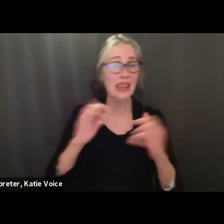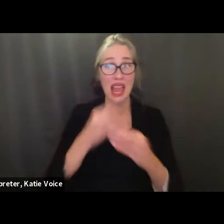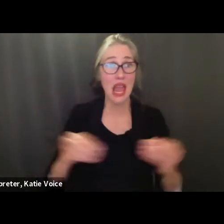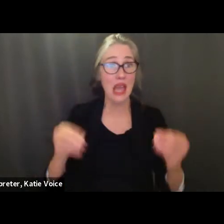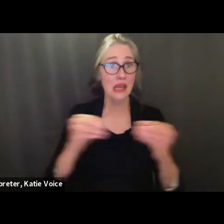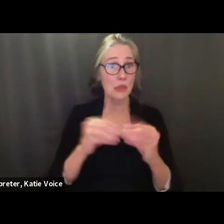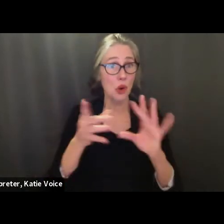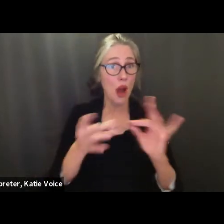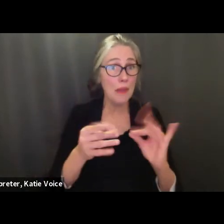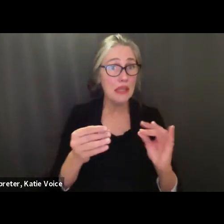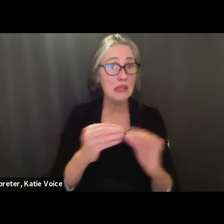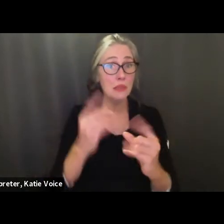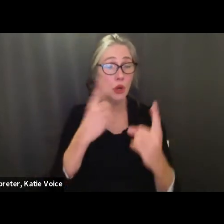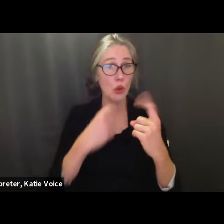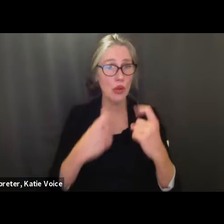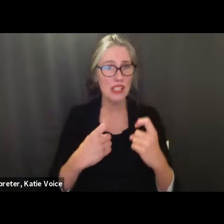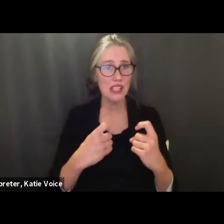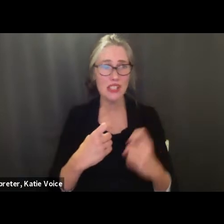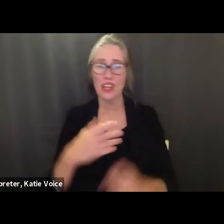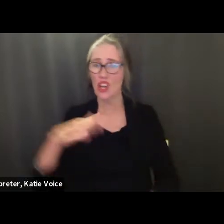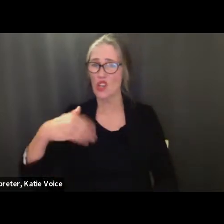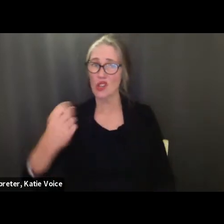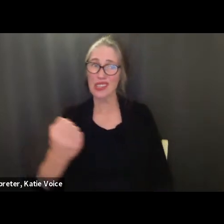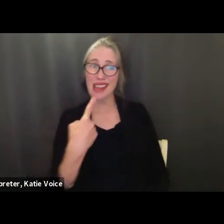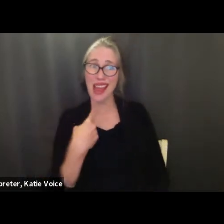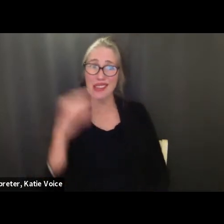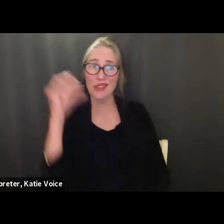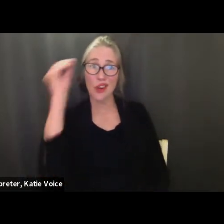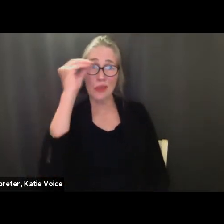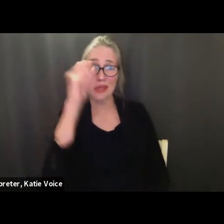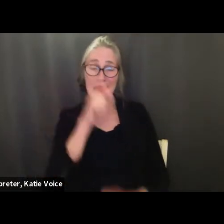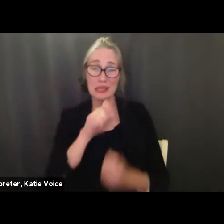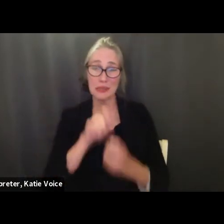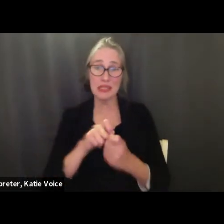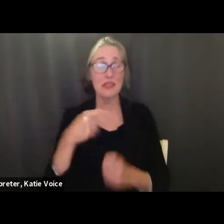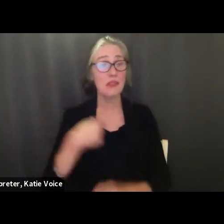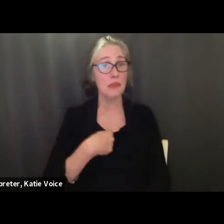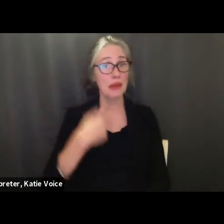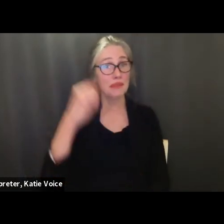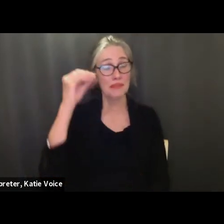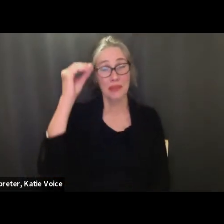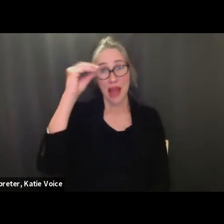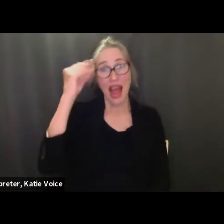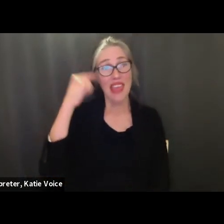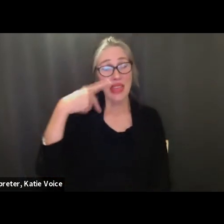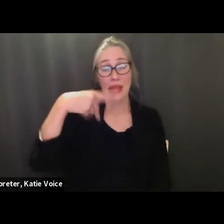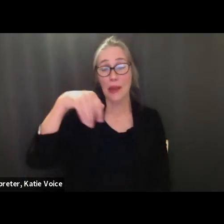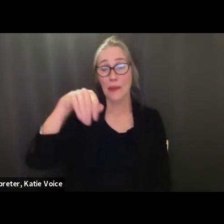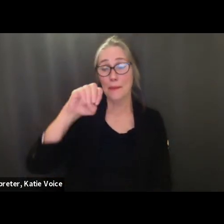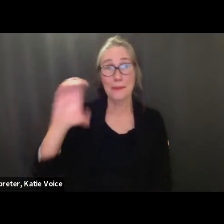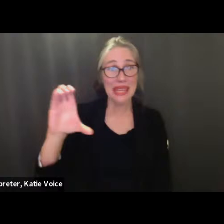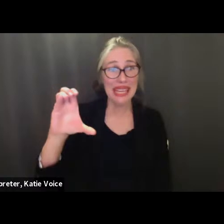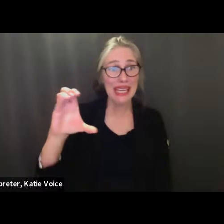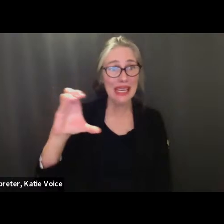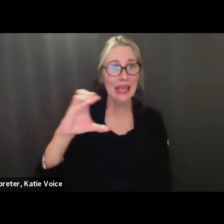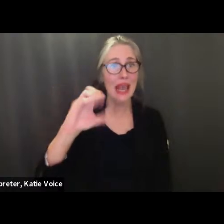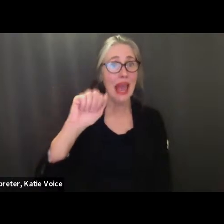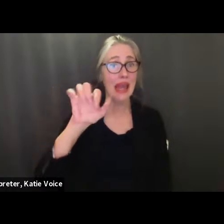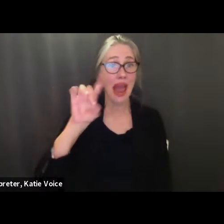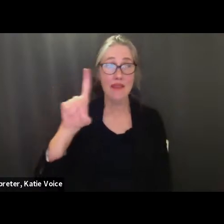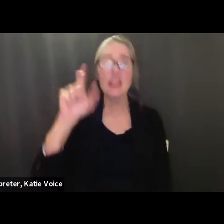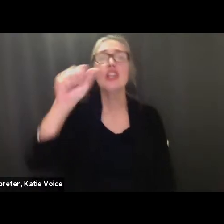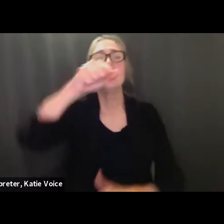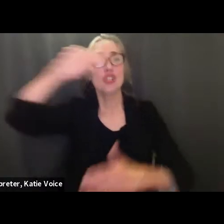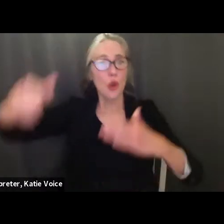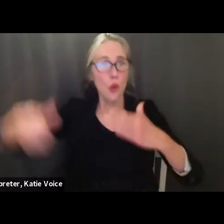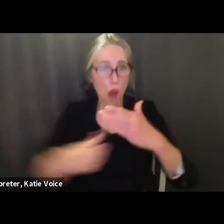You didn't ask for our opinions specifically, but I think that Peak and Avid could definitely go under goal number 1. And